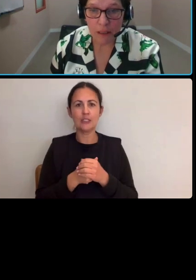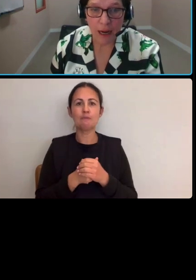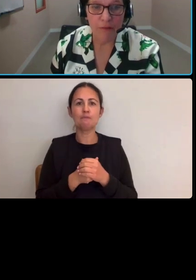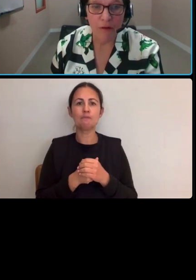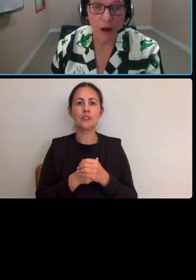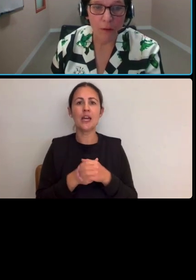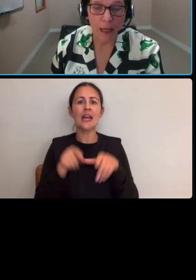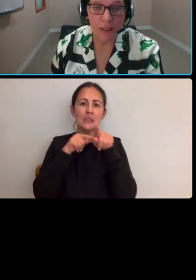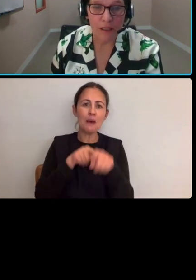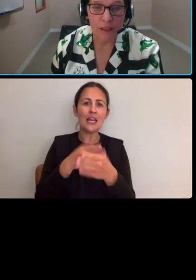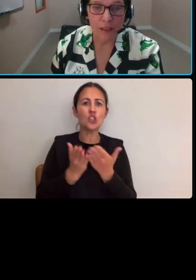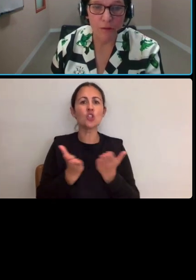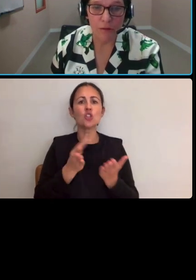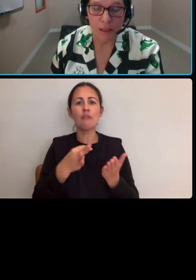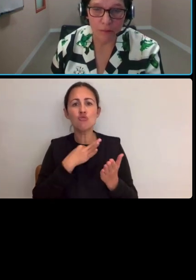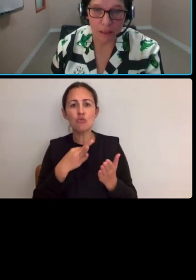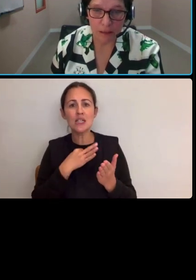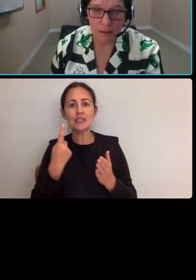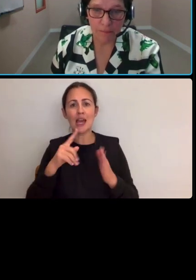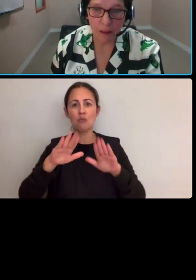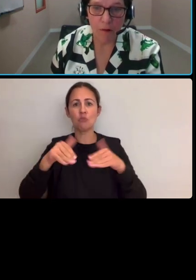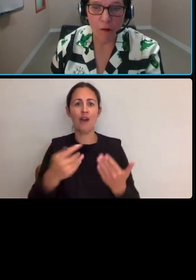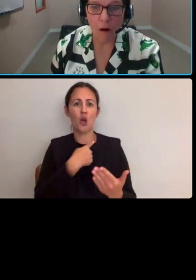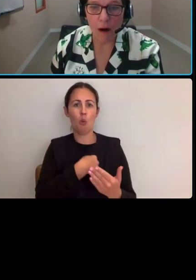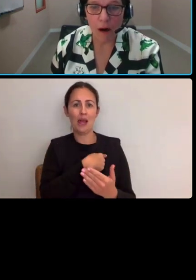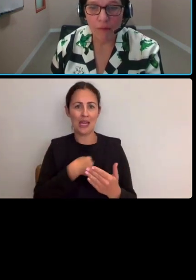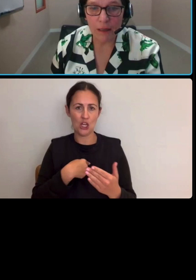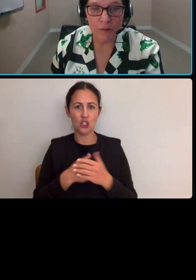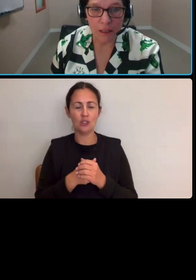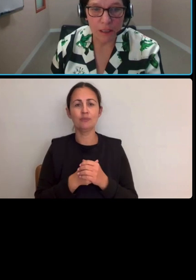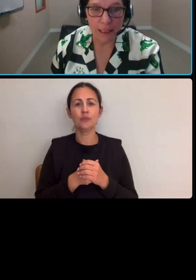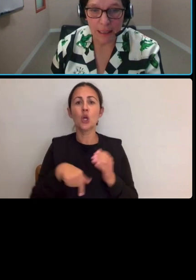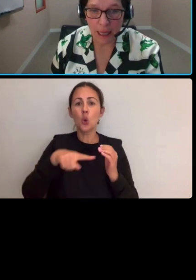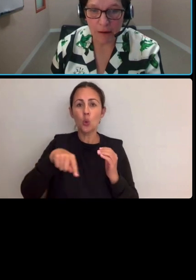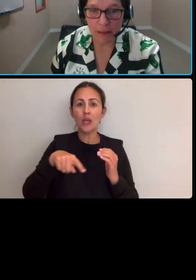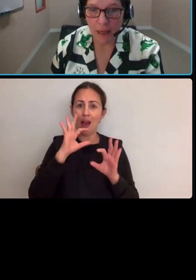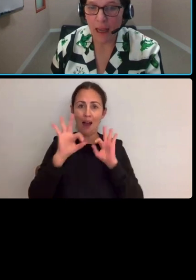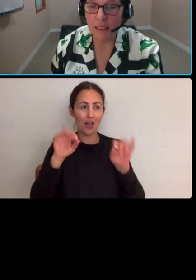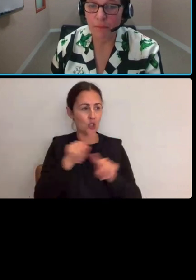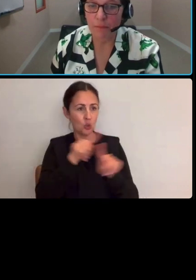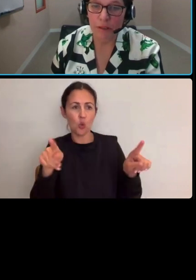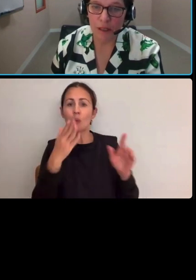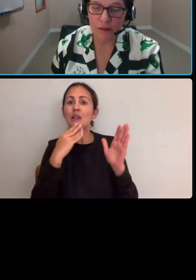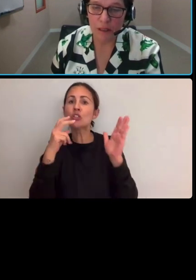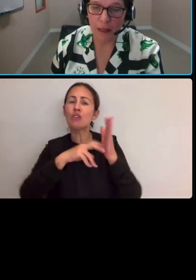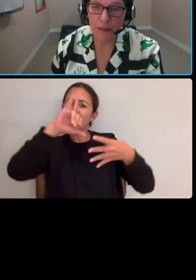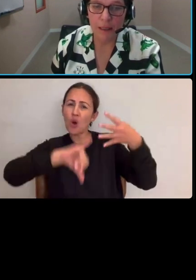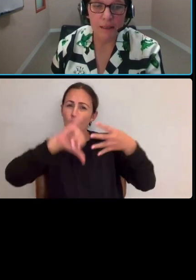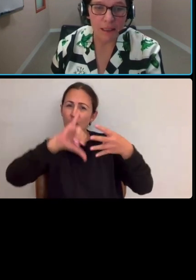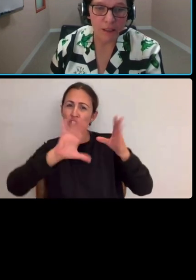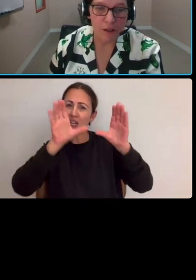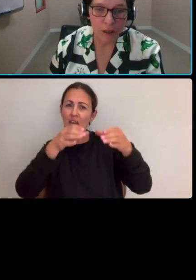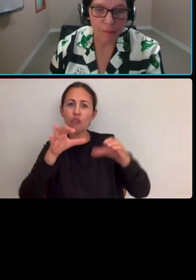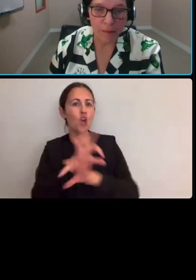service risk, and provider obligations to address the risks. Requiring providers to register into categories as opposed to service